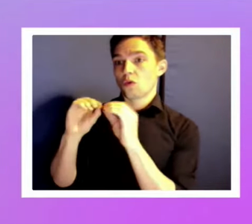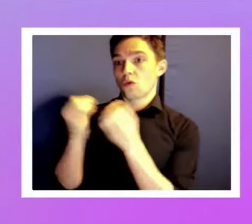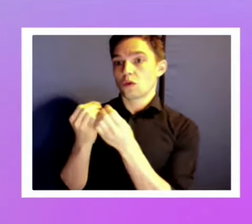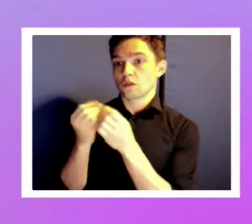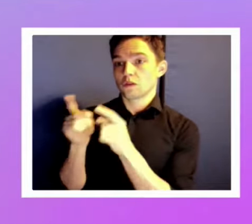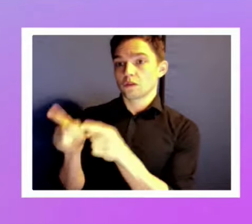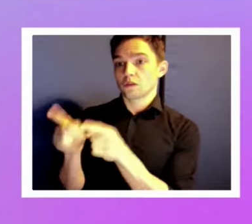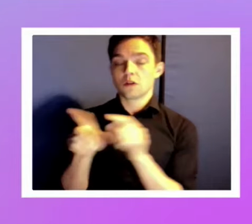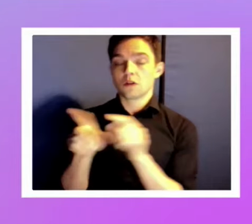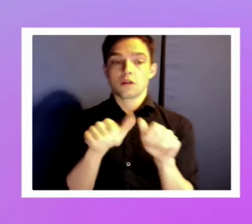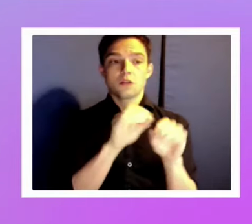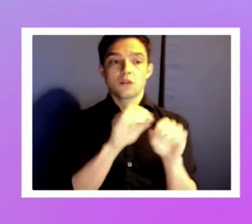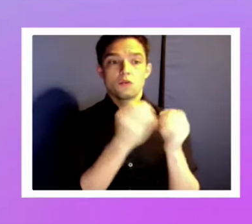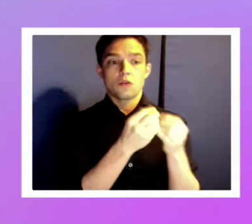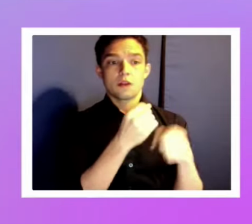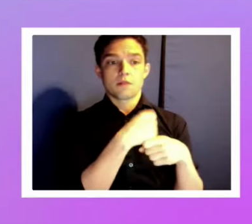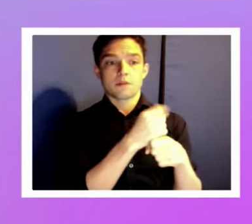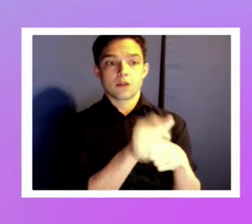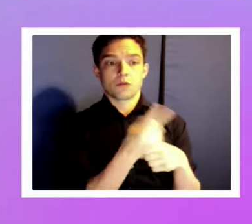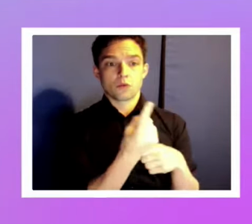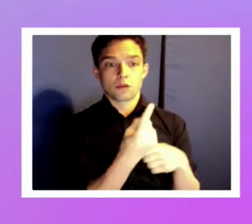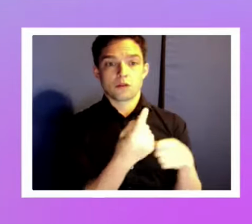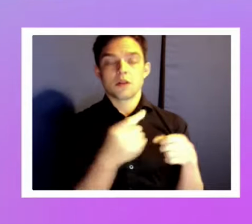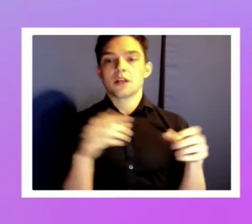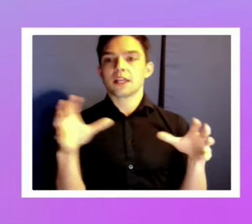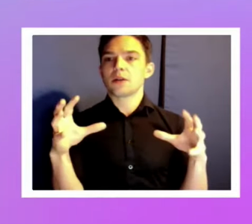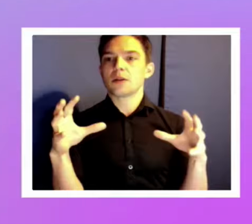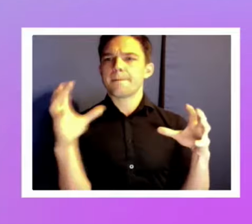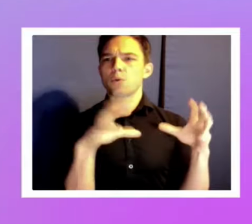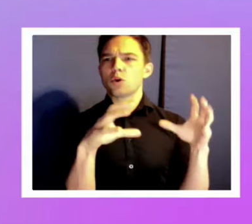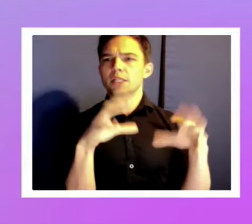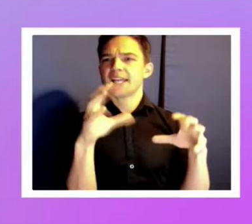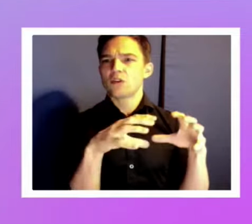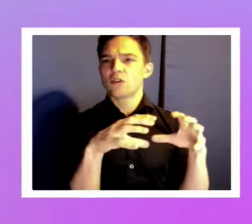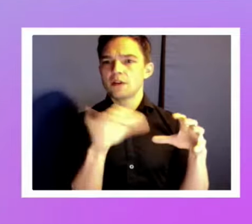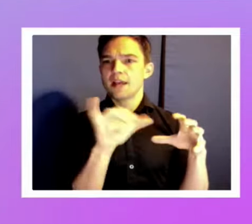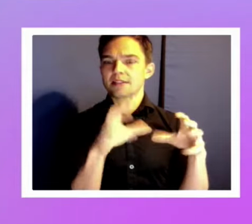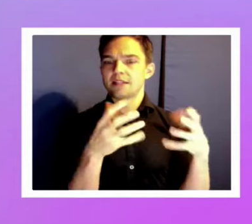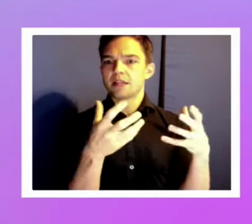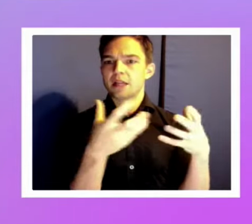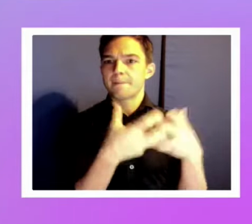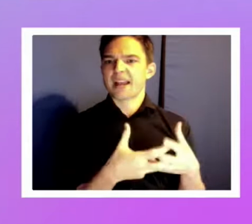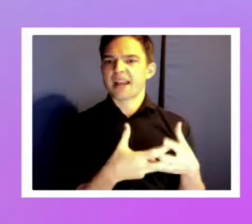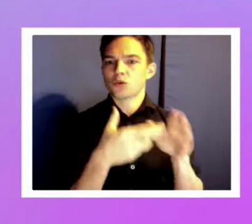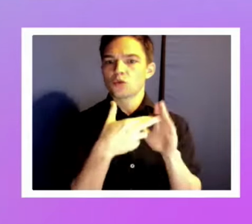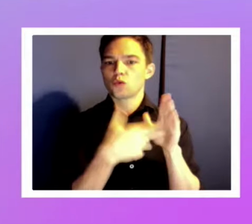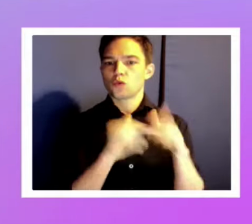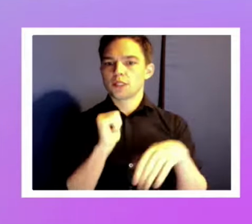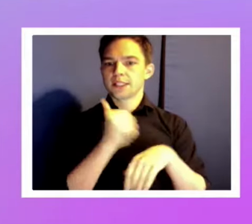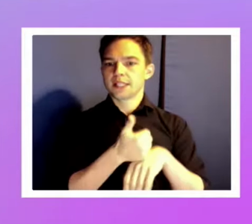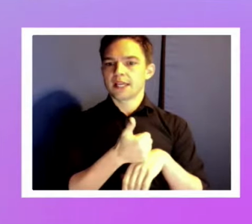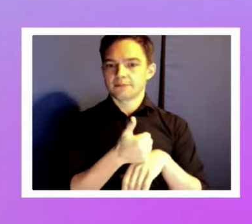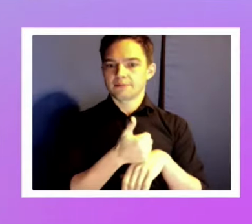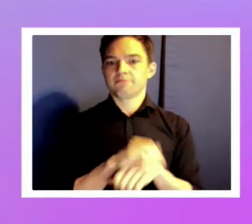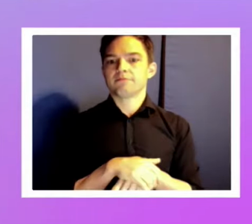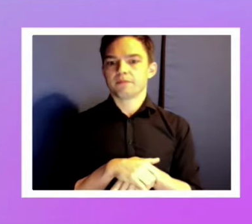another organization could make some, could be put together as a combined rule set.